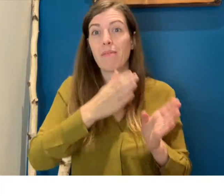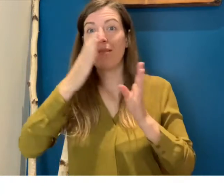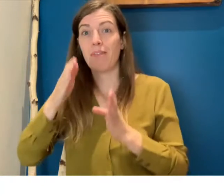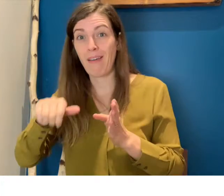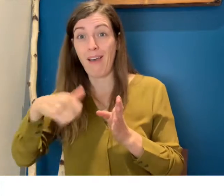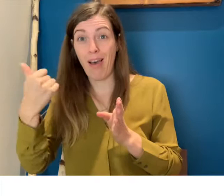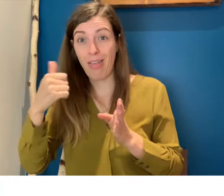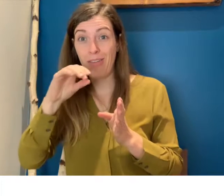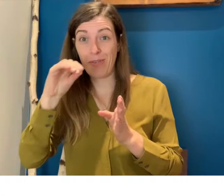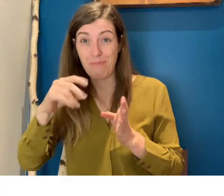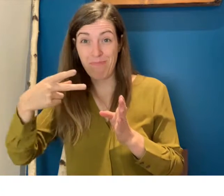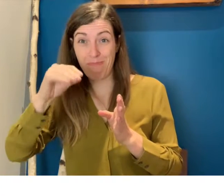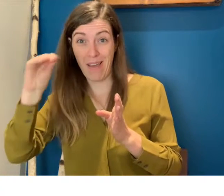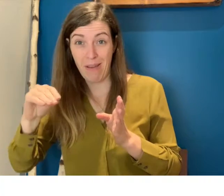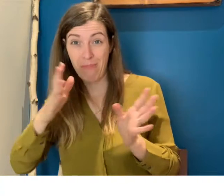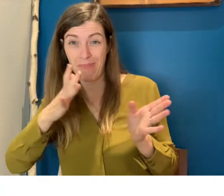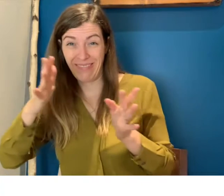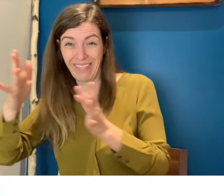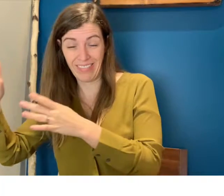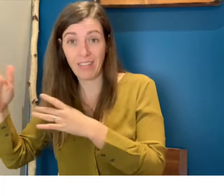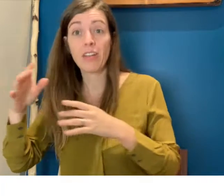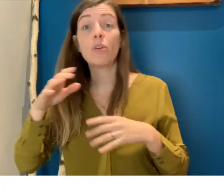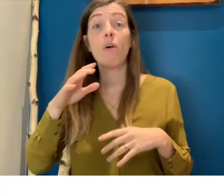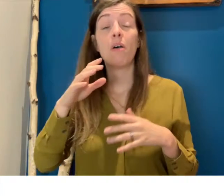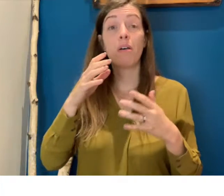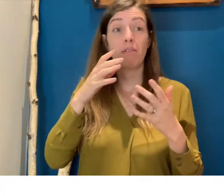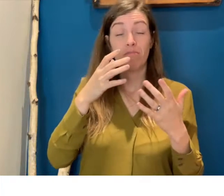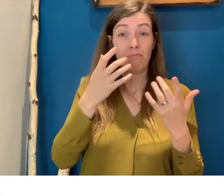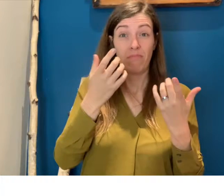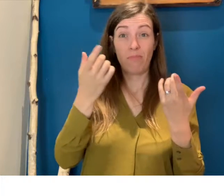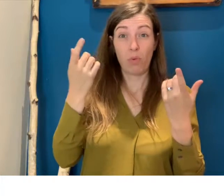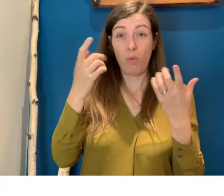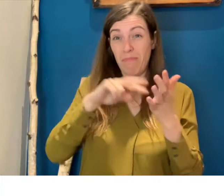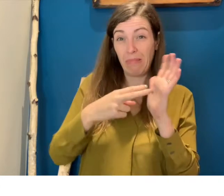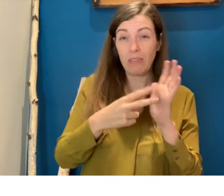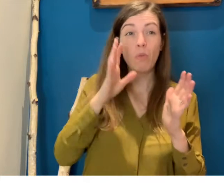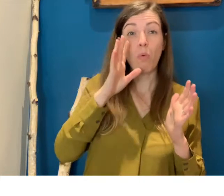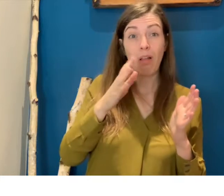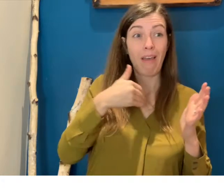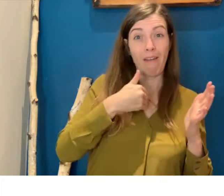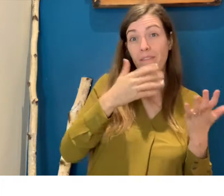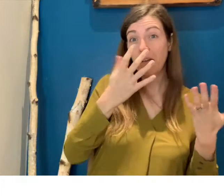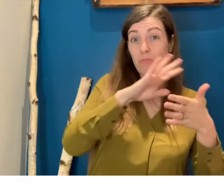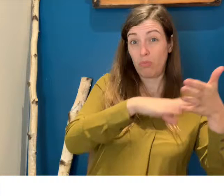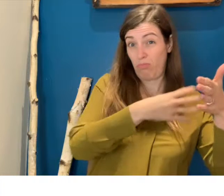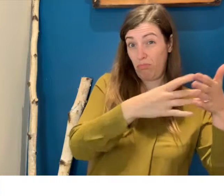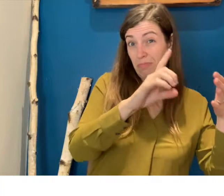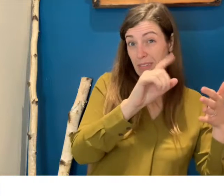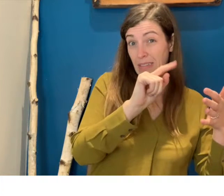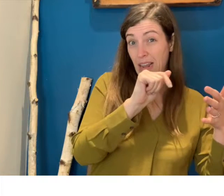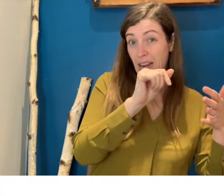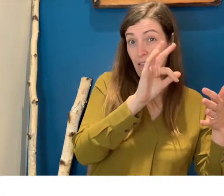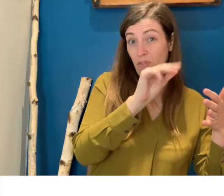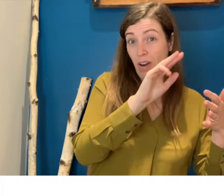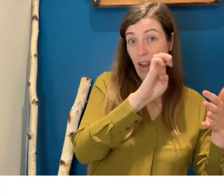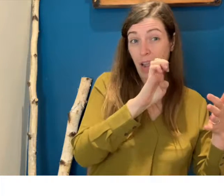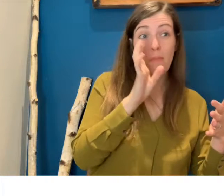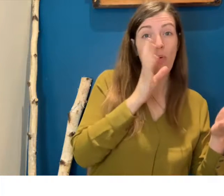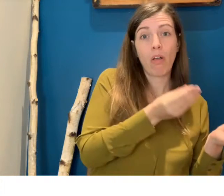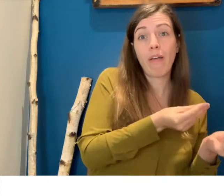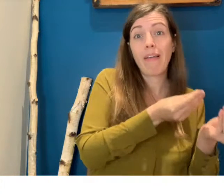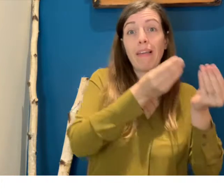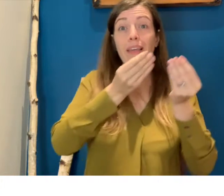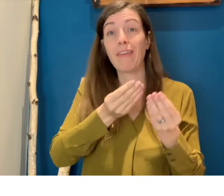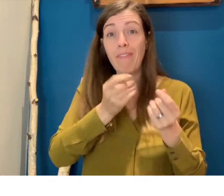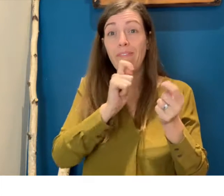pipe if you want to, and so on and so forth. And that allows you to manipulate data, passing it through these